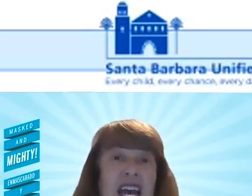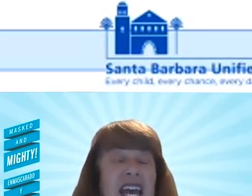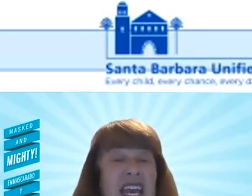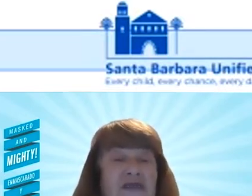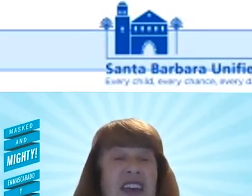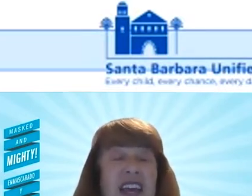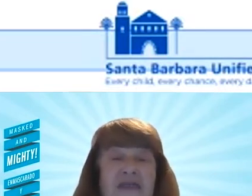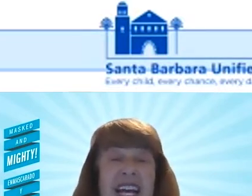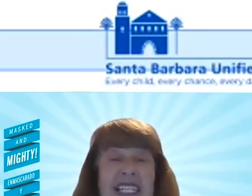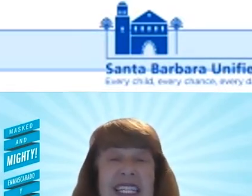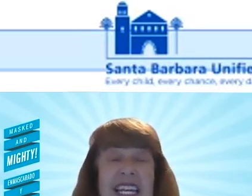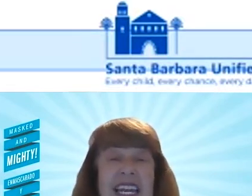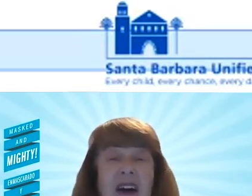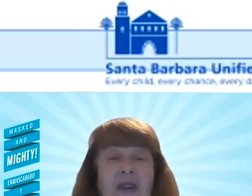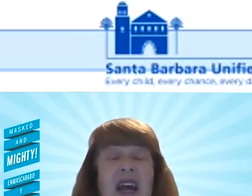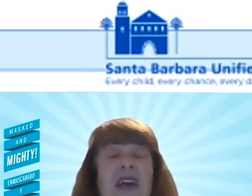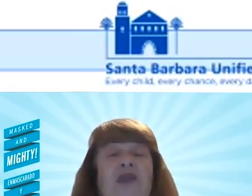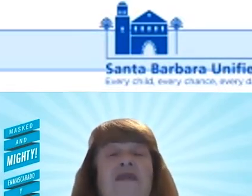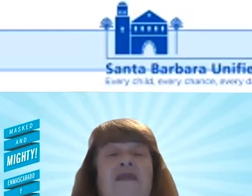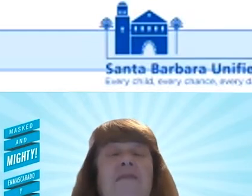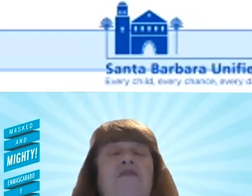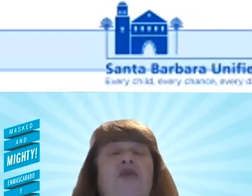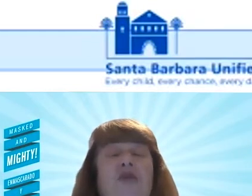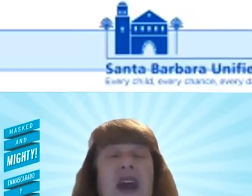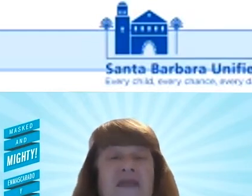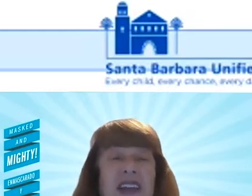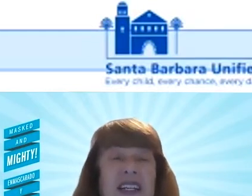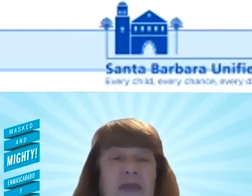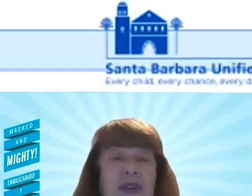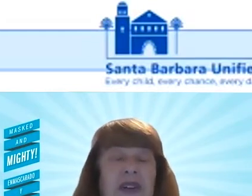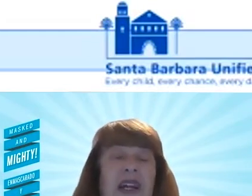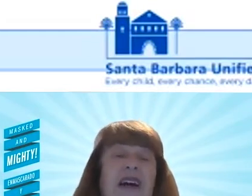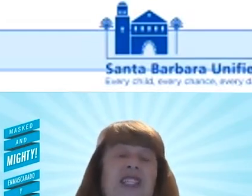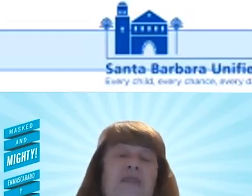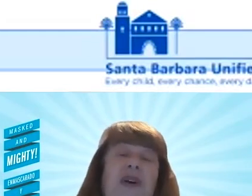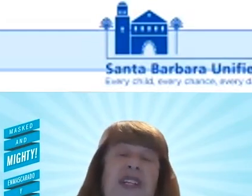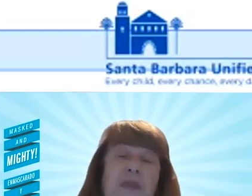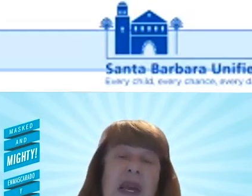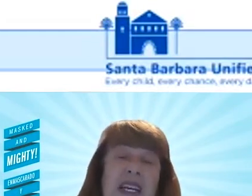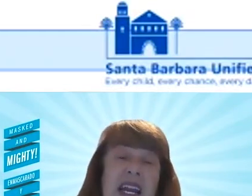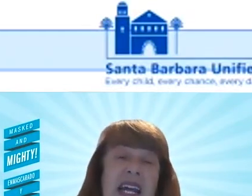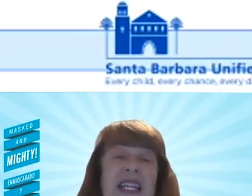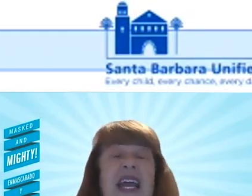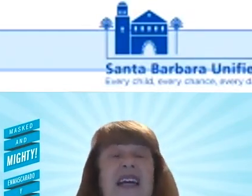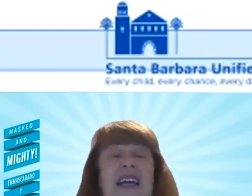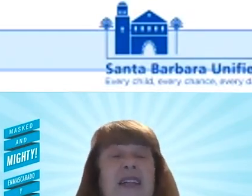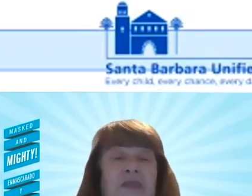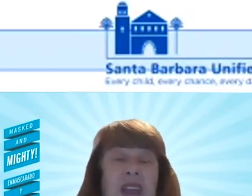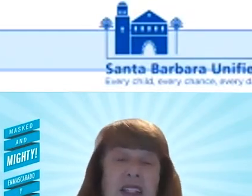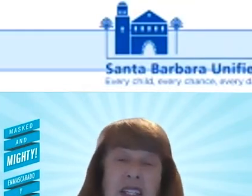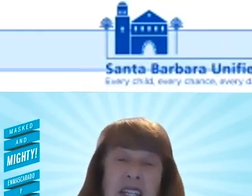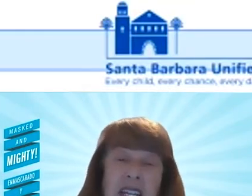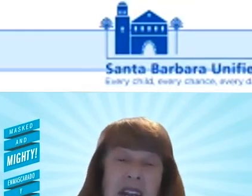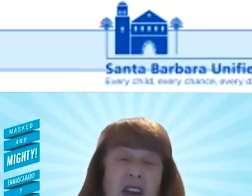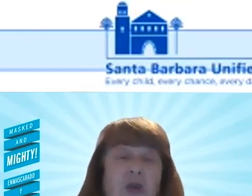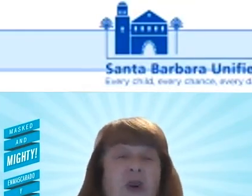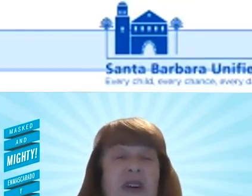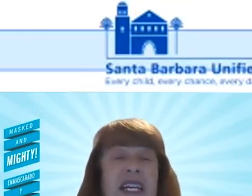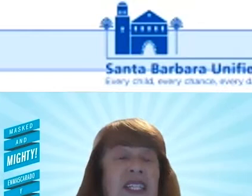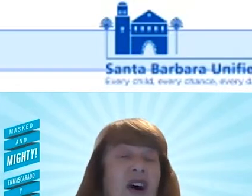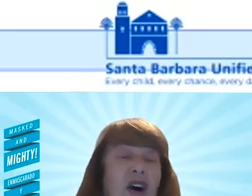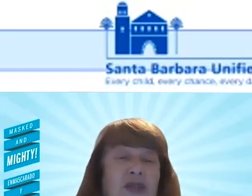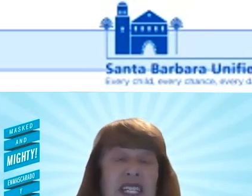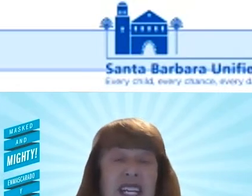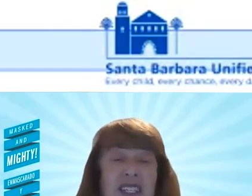of age, if they get vaccinated now, it will give them great flexibility to participate in athletics, to